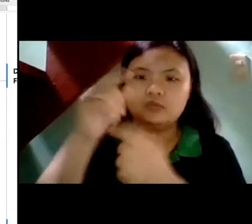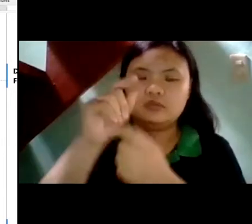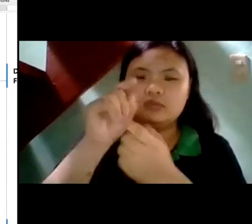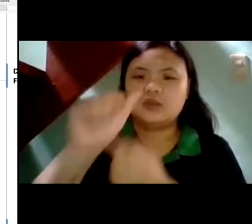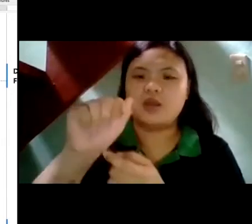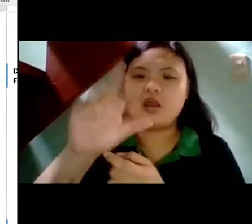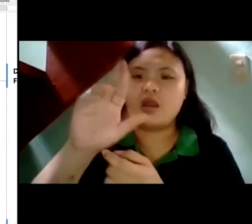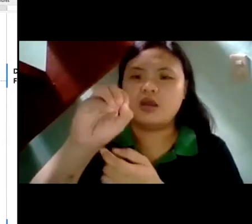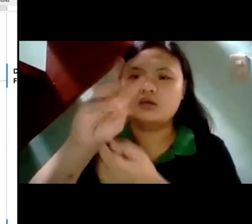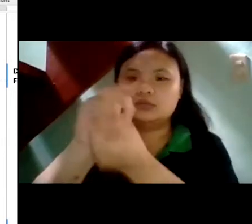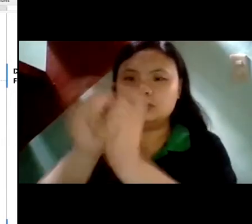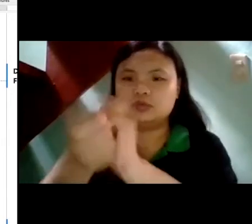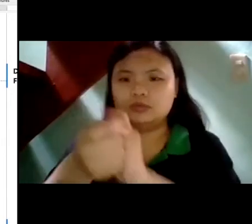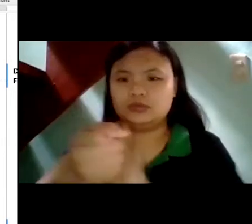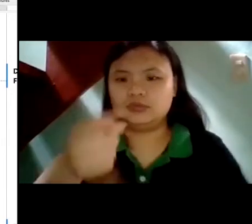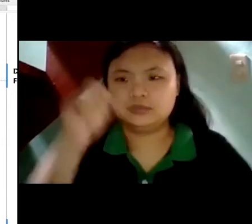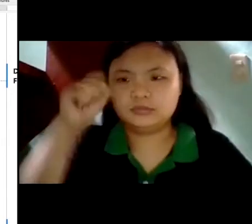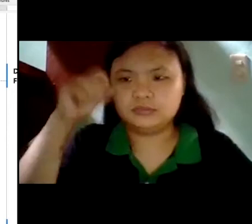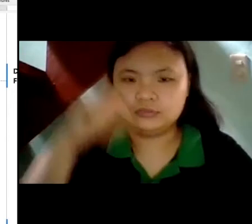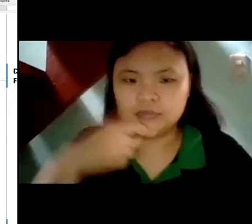The hand movement,